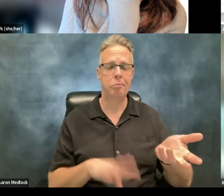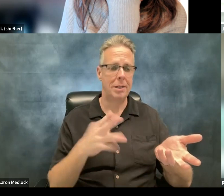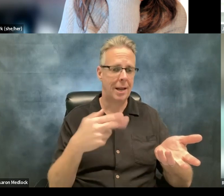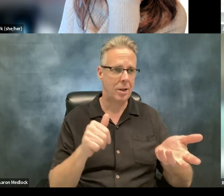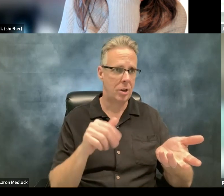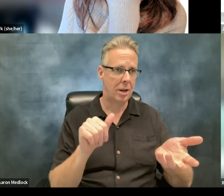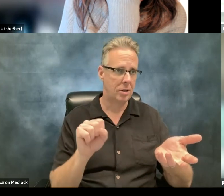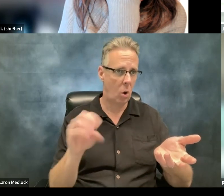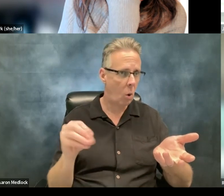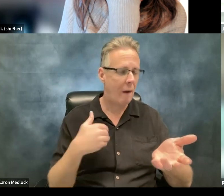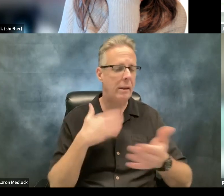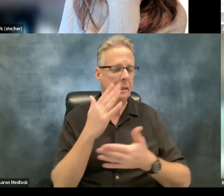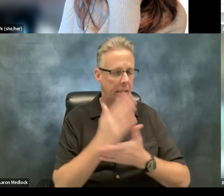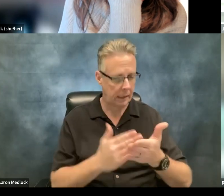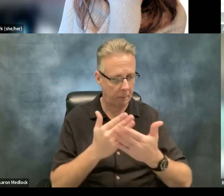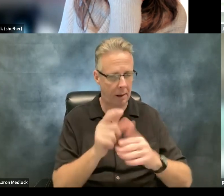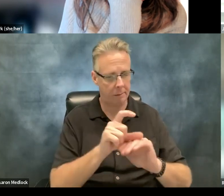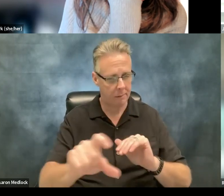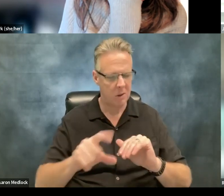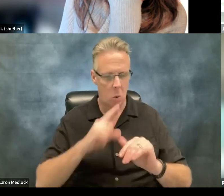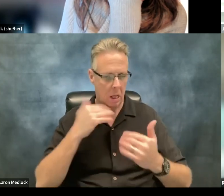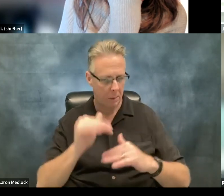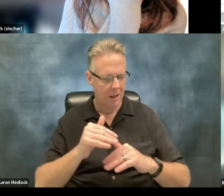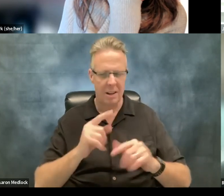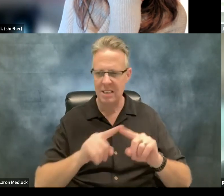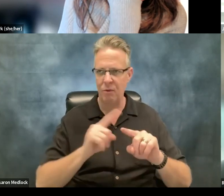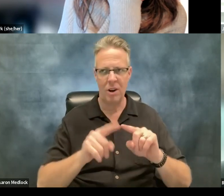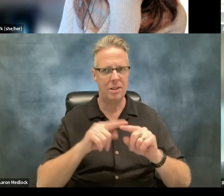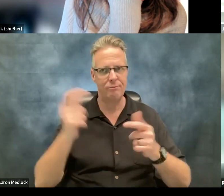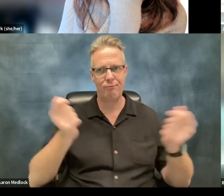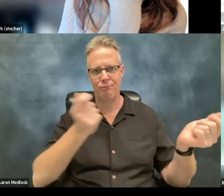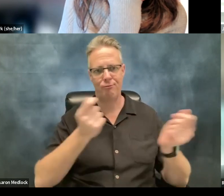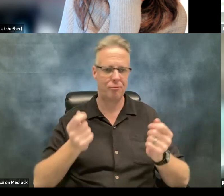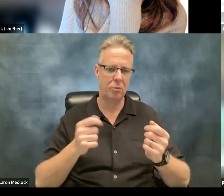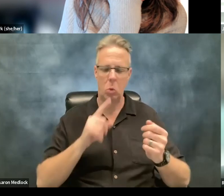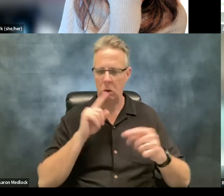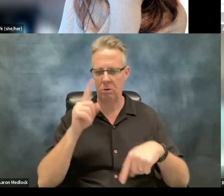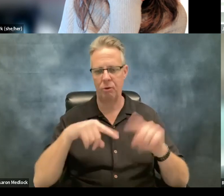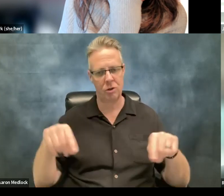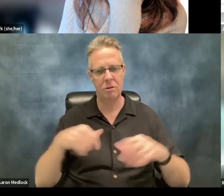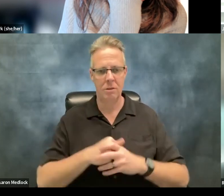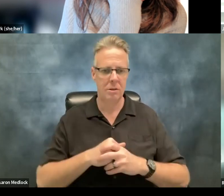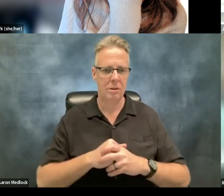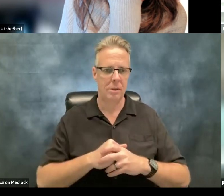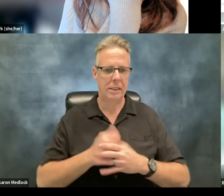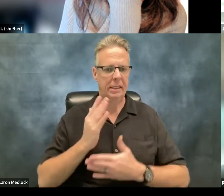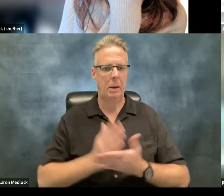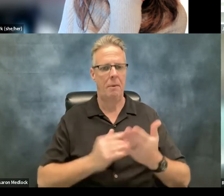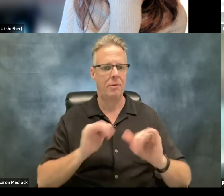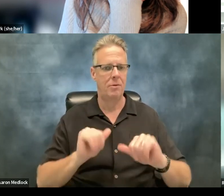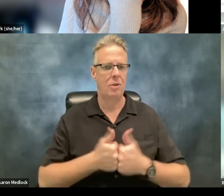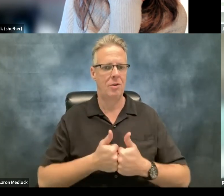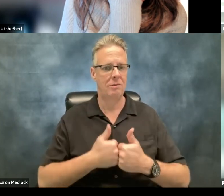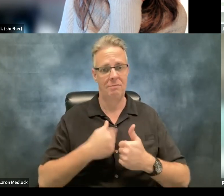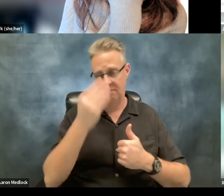BHASOs have some funding, but it's a limited amount. So it's a very diverse funding stream. Part of the challenge is, I want to just really